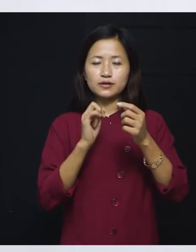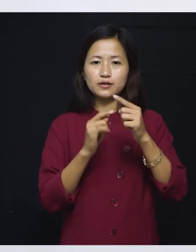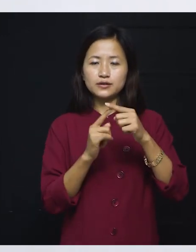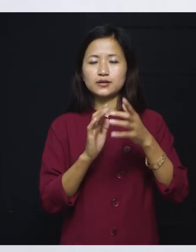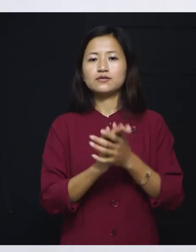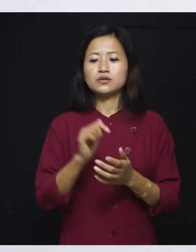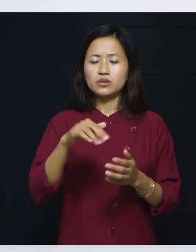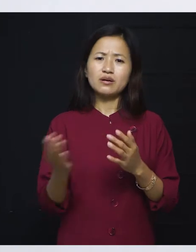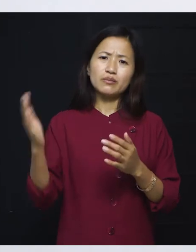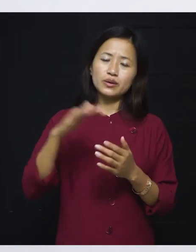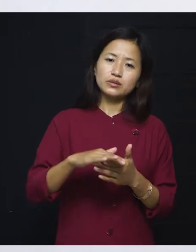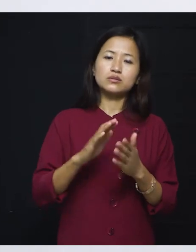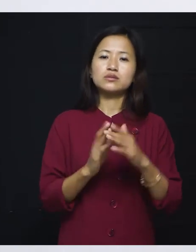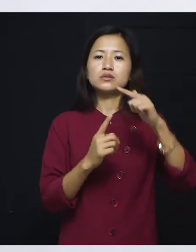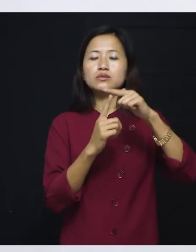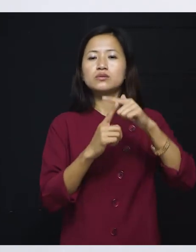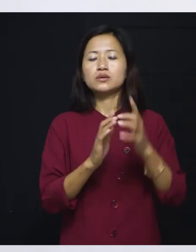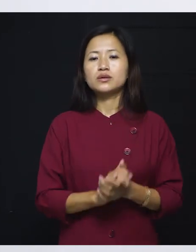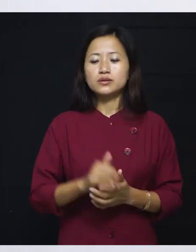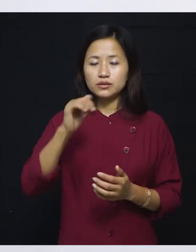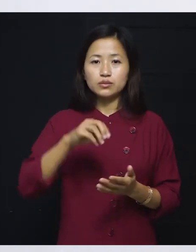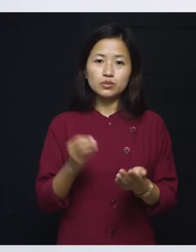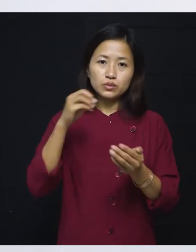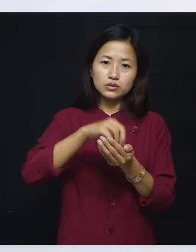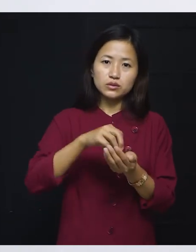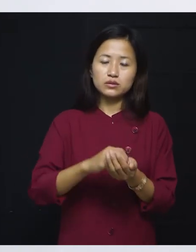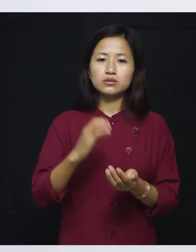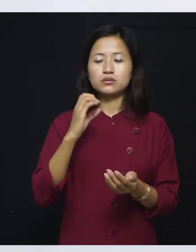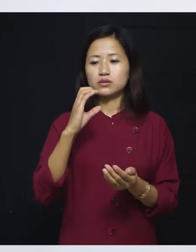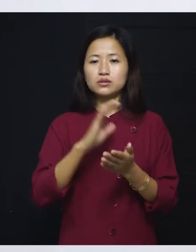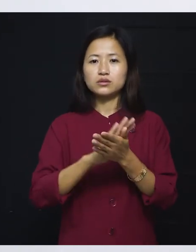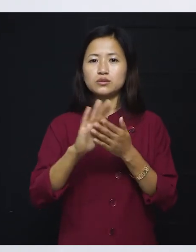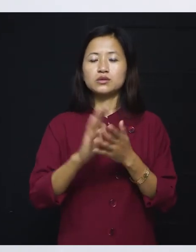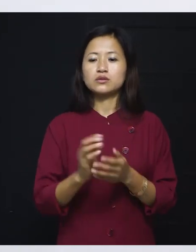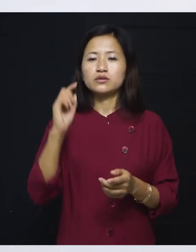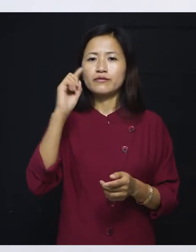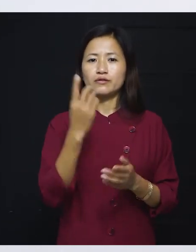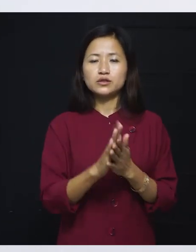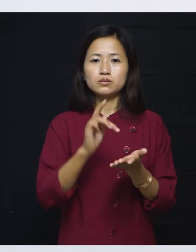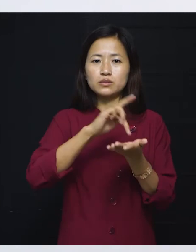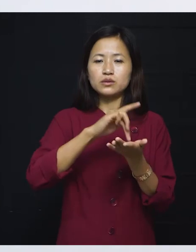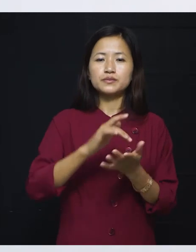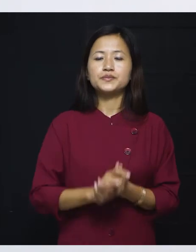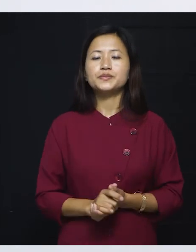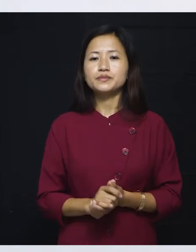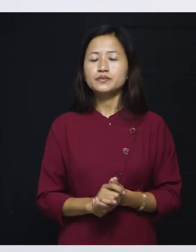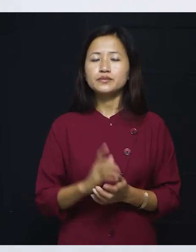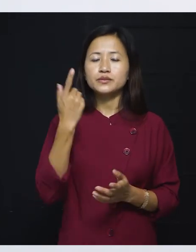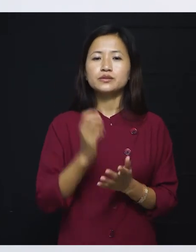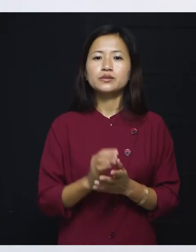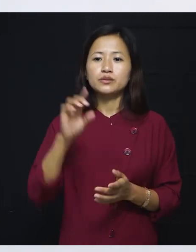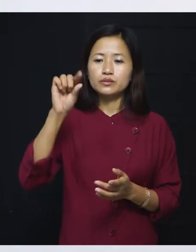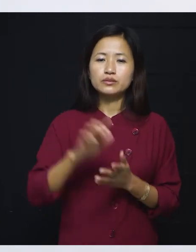back to this topic, and that was the reason why they have put this chapter in the first place, okay? And the next thing that we will be doing